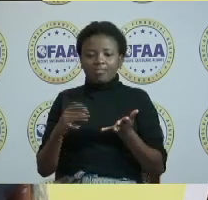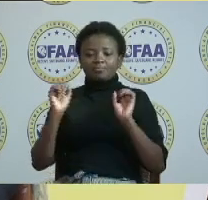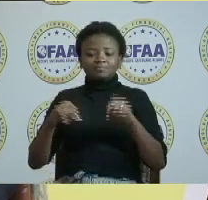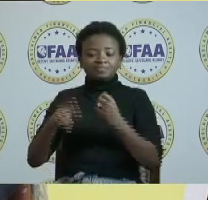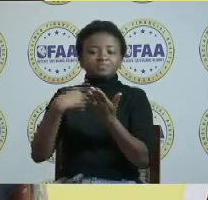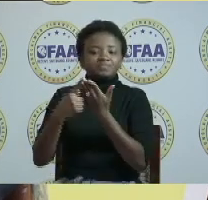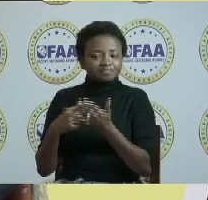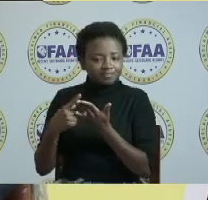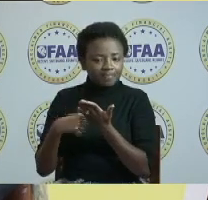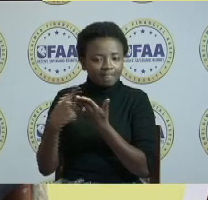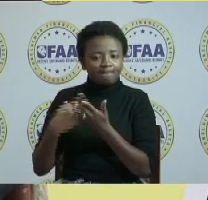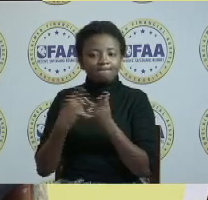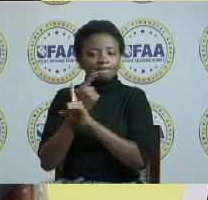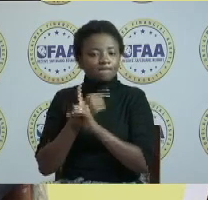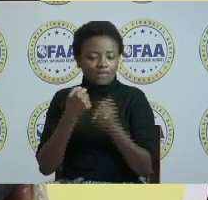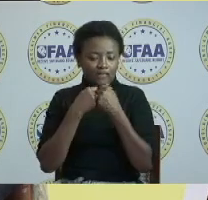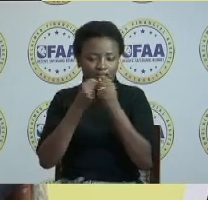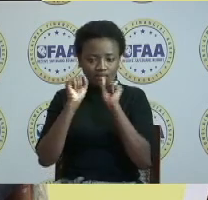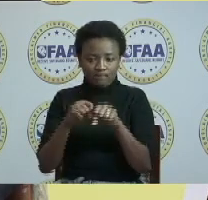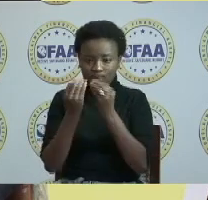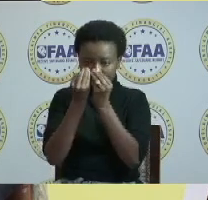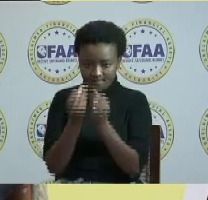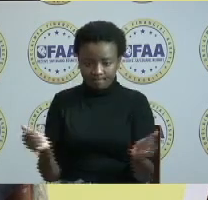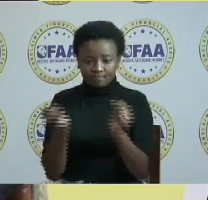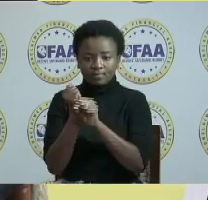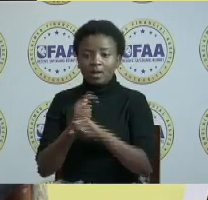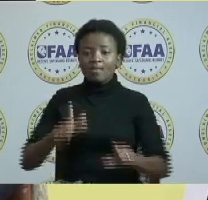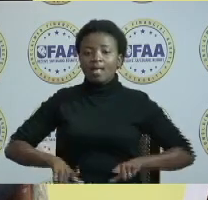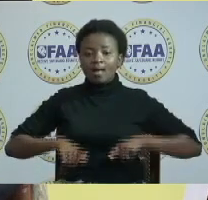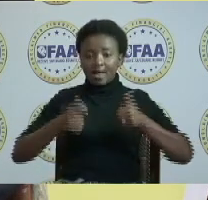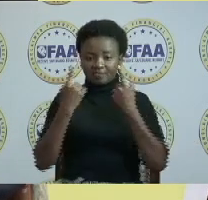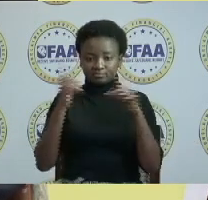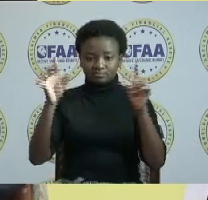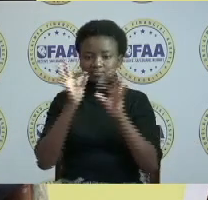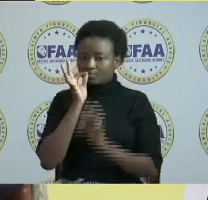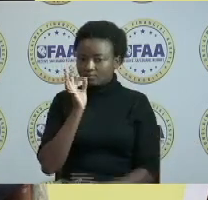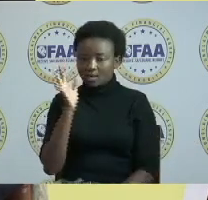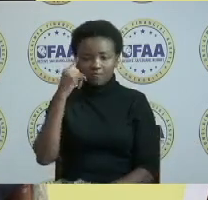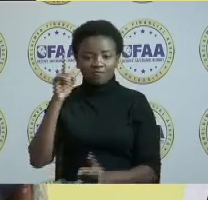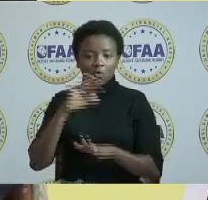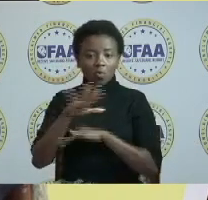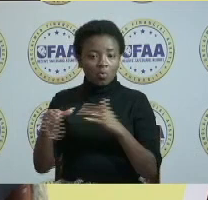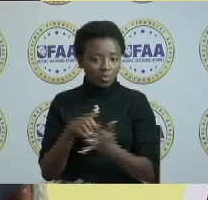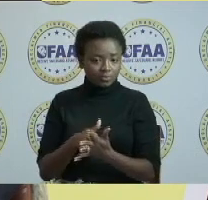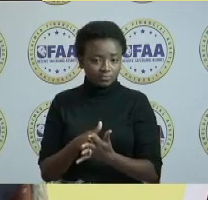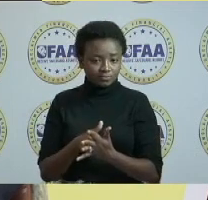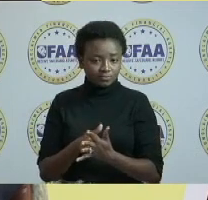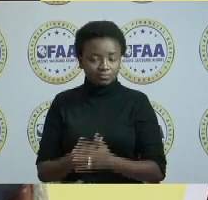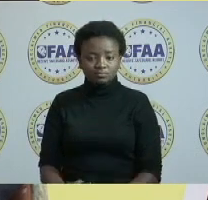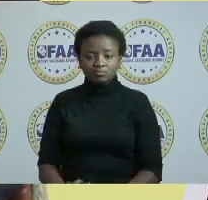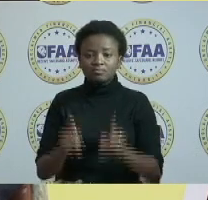to be able to discuss and see how we can make our life better for each and every one of us. We